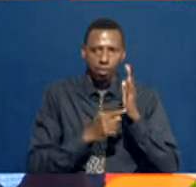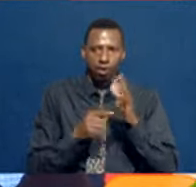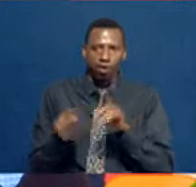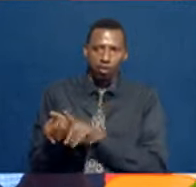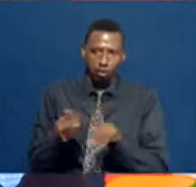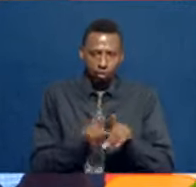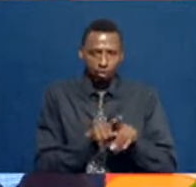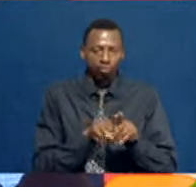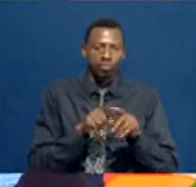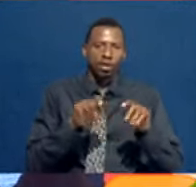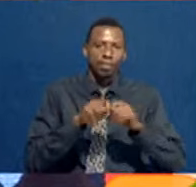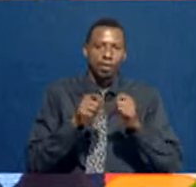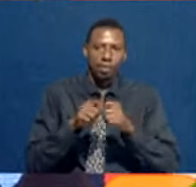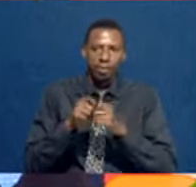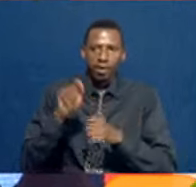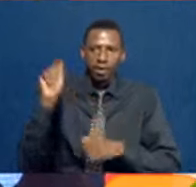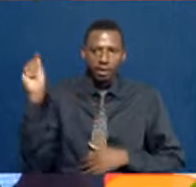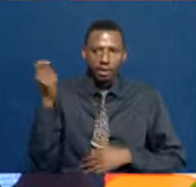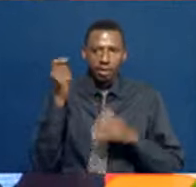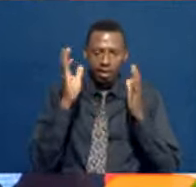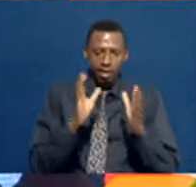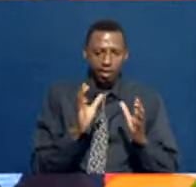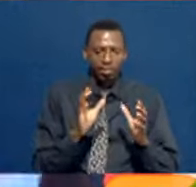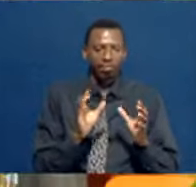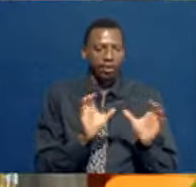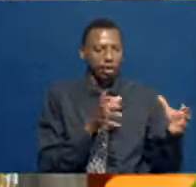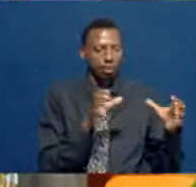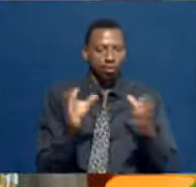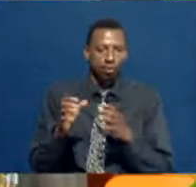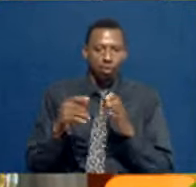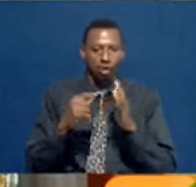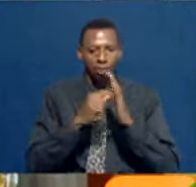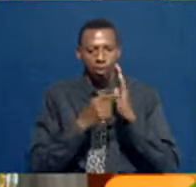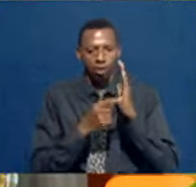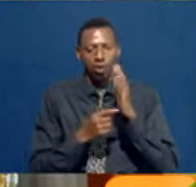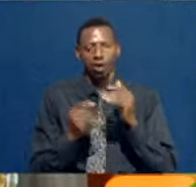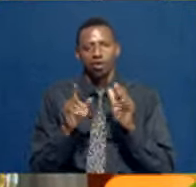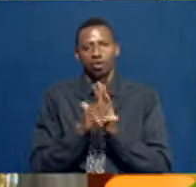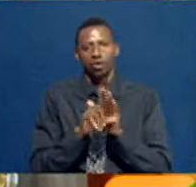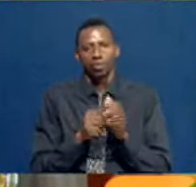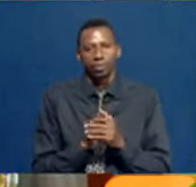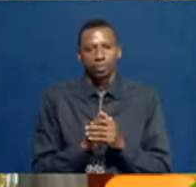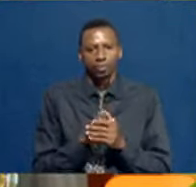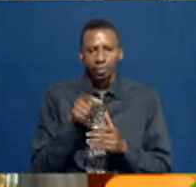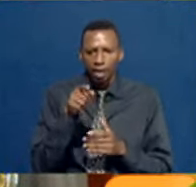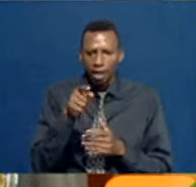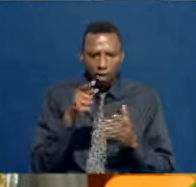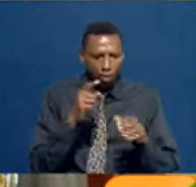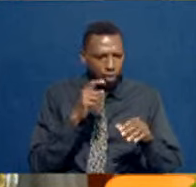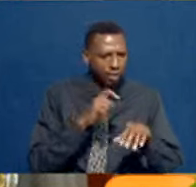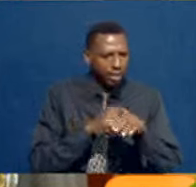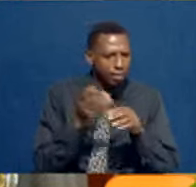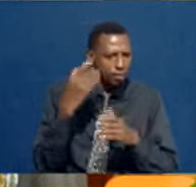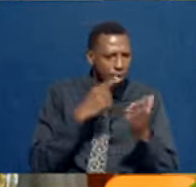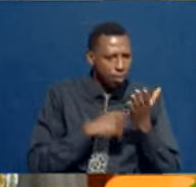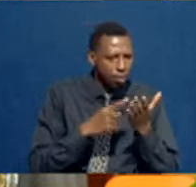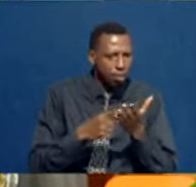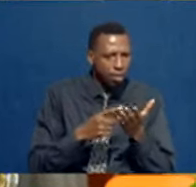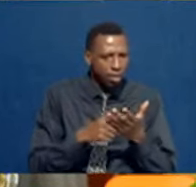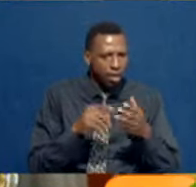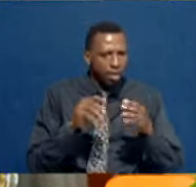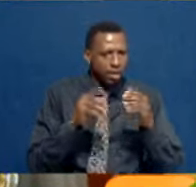violates the Kenyan classification guidelines. And what was the conclusion of those talks, and when do we expect to